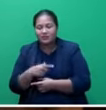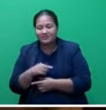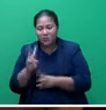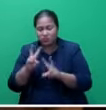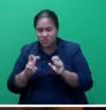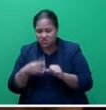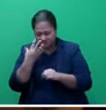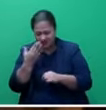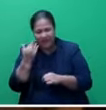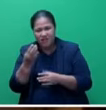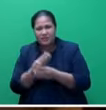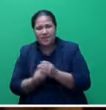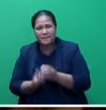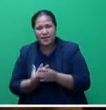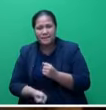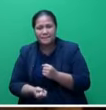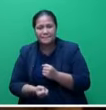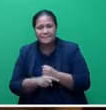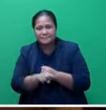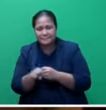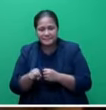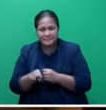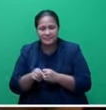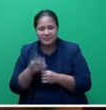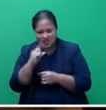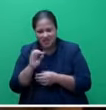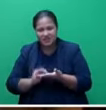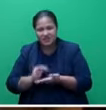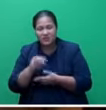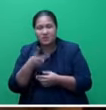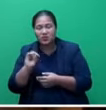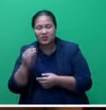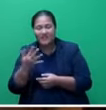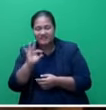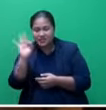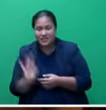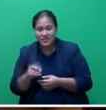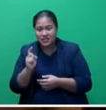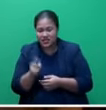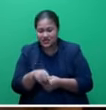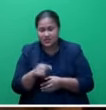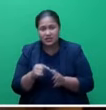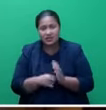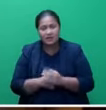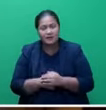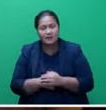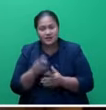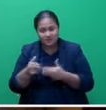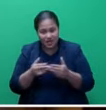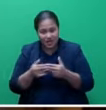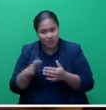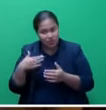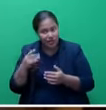gap filling exercises can increase yield by 25% if ratoon is managed well after